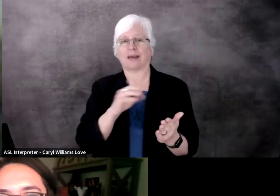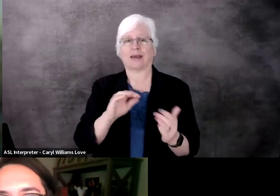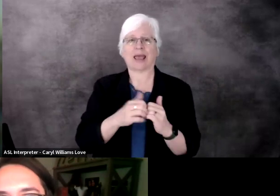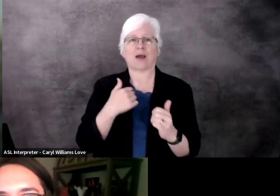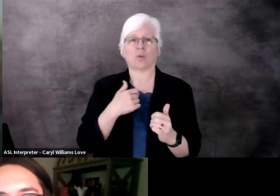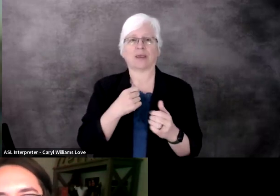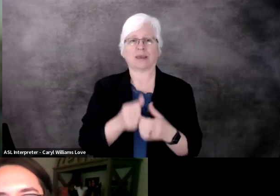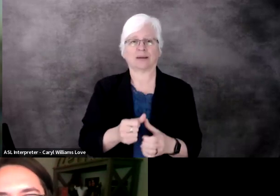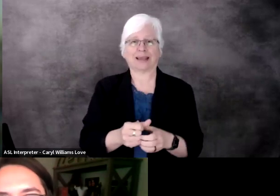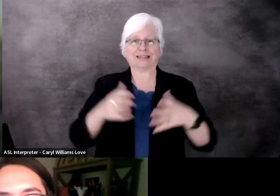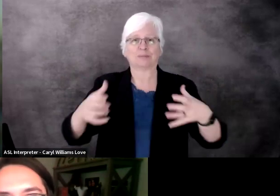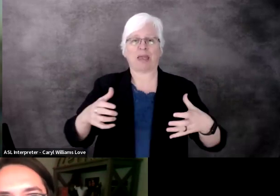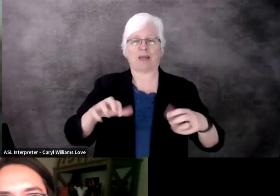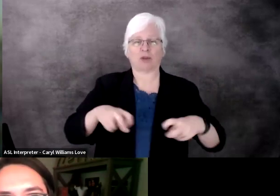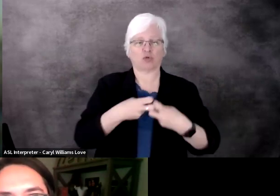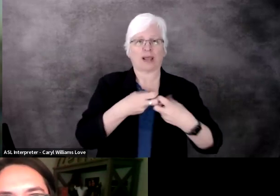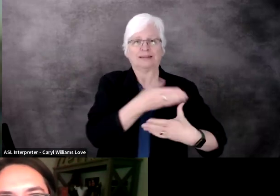continuum?